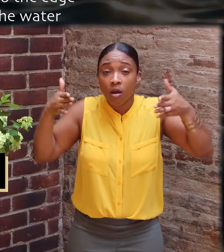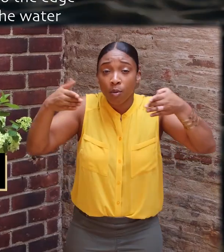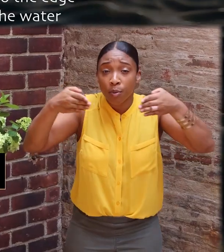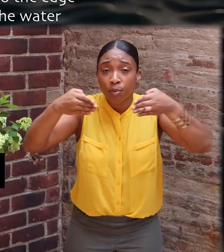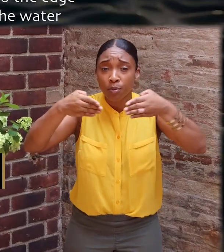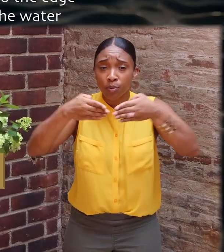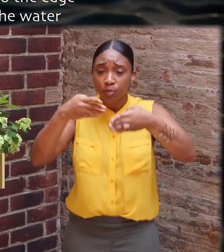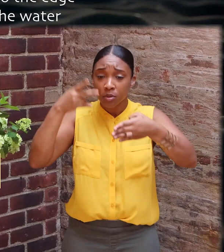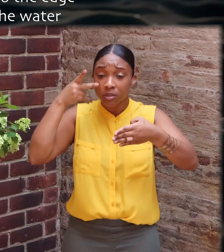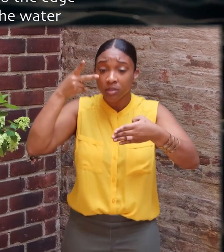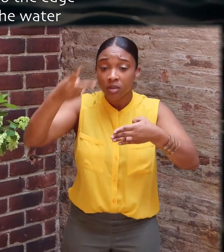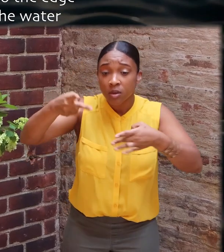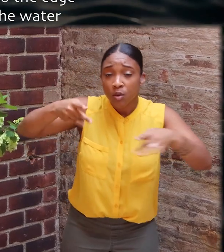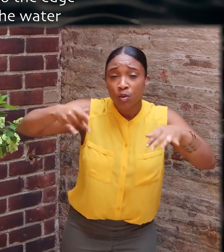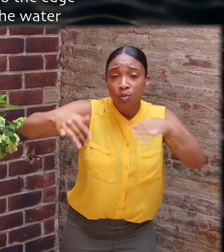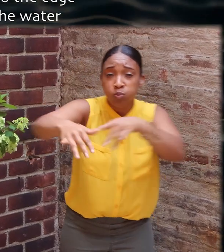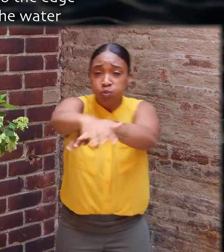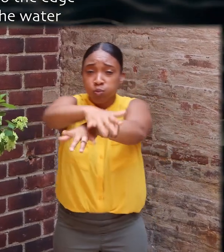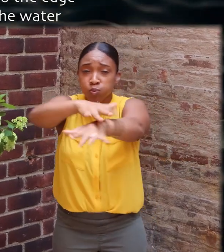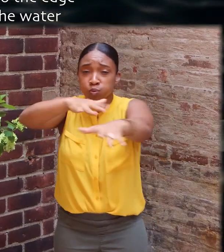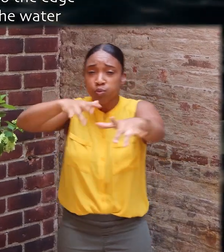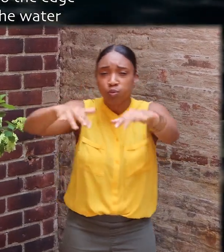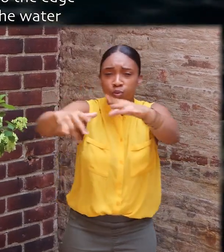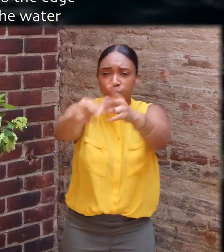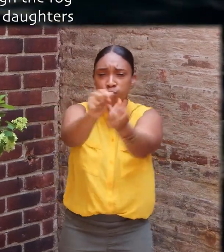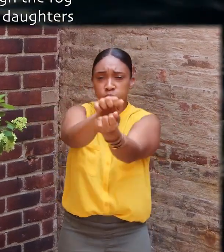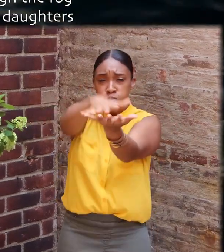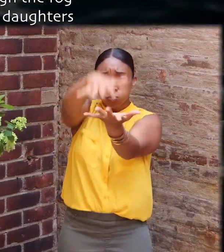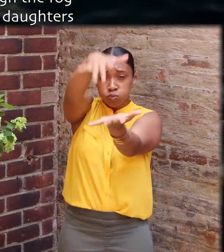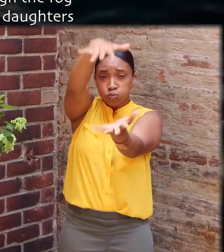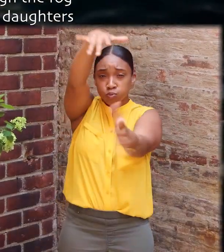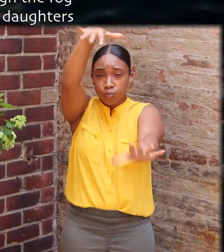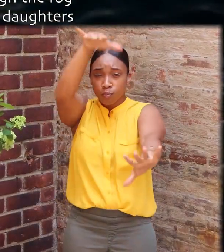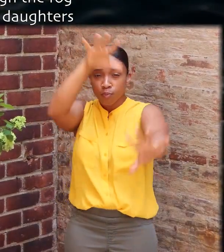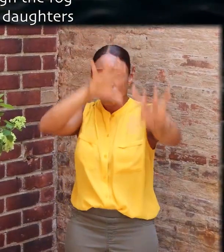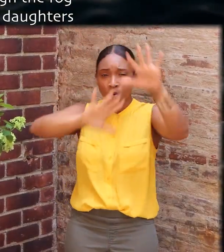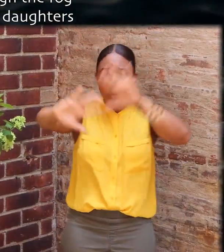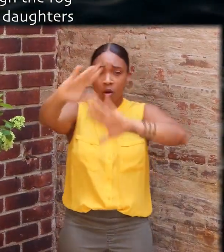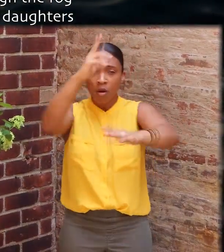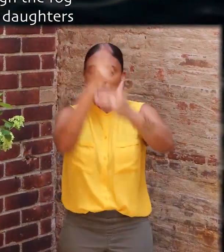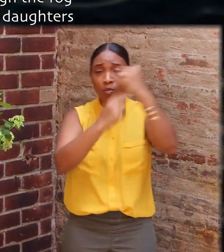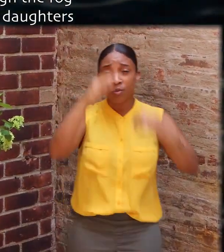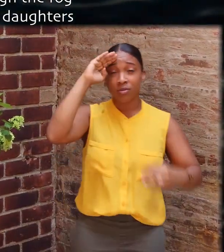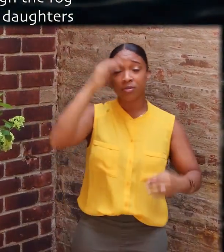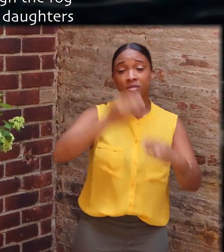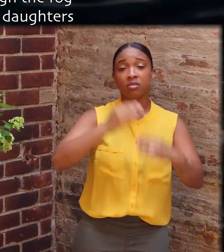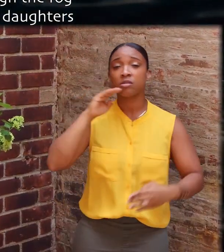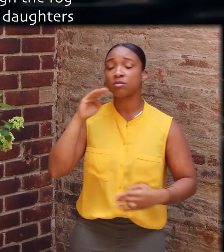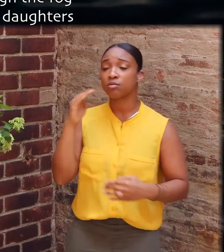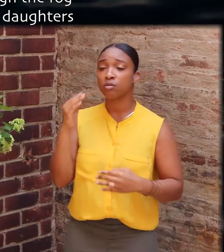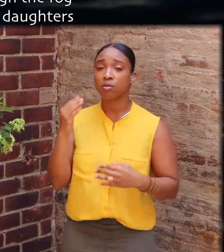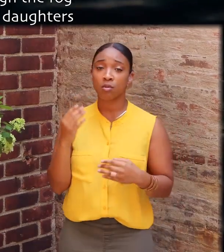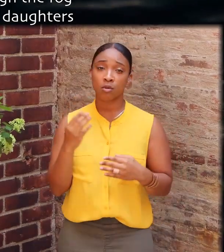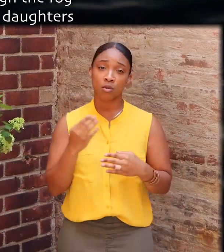We're coming to the edge, running on the water, coming through the fog, your sons